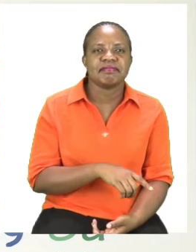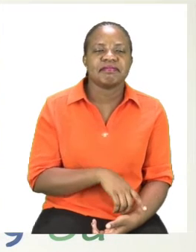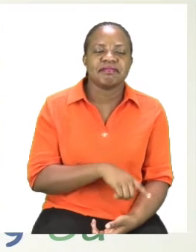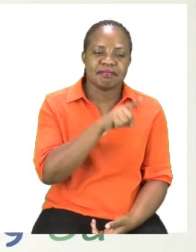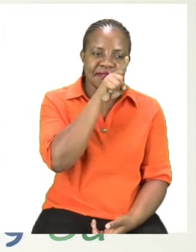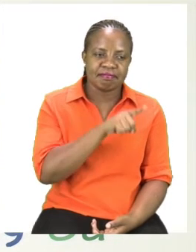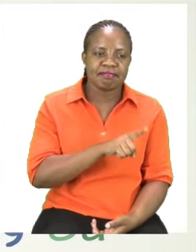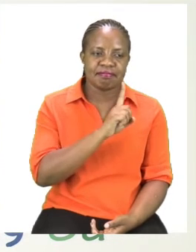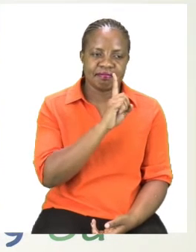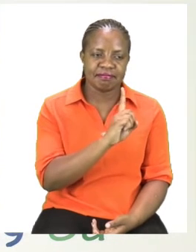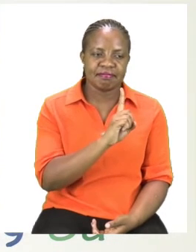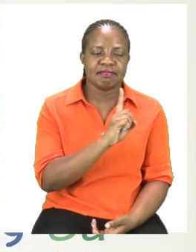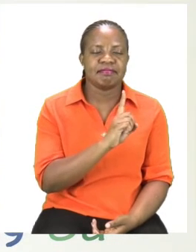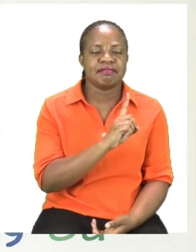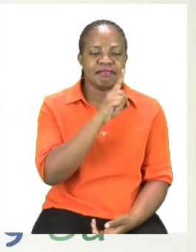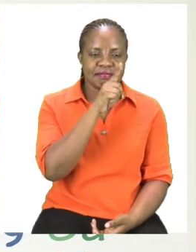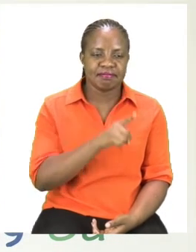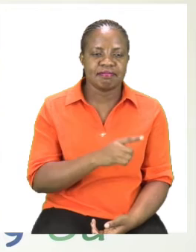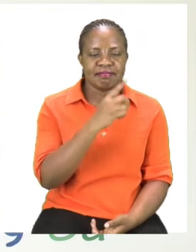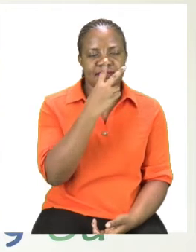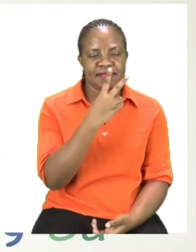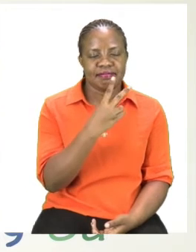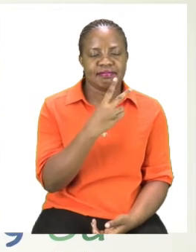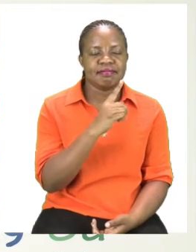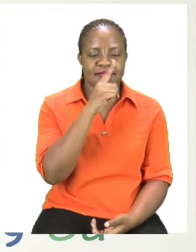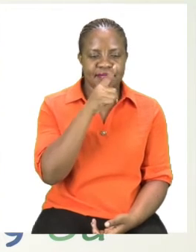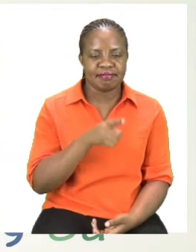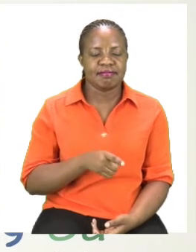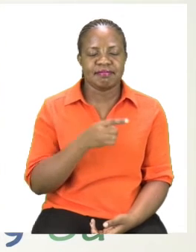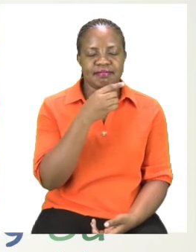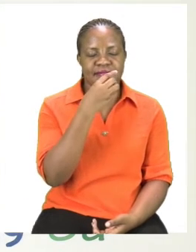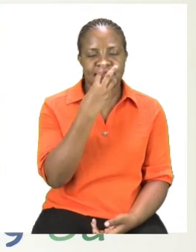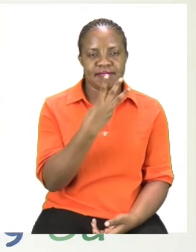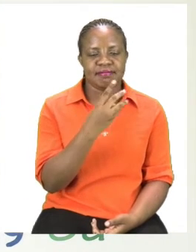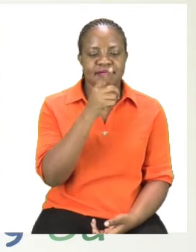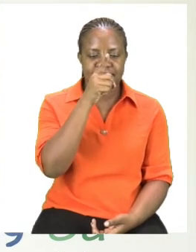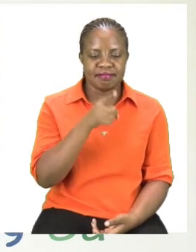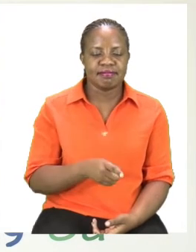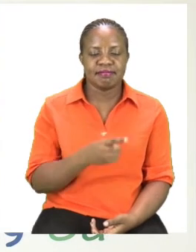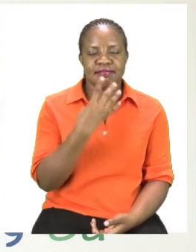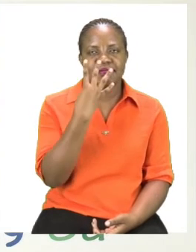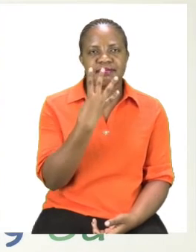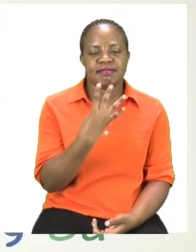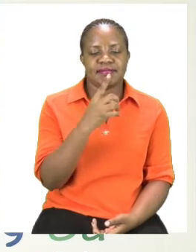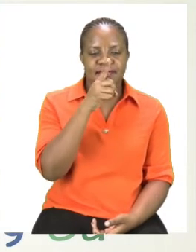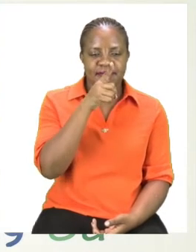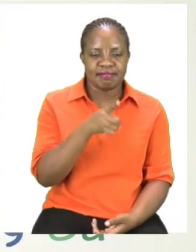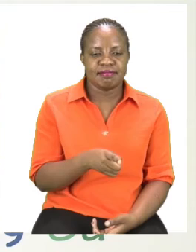1, 2, 3, 4,